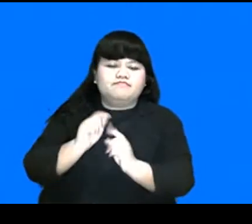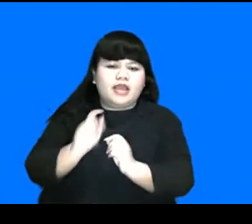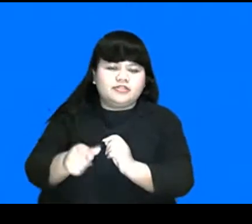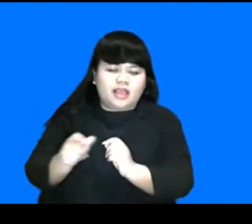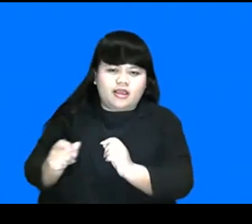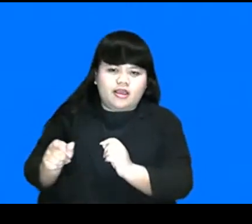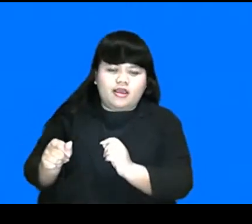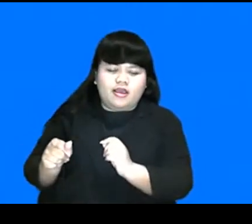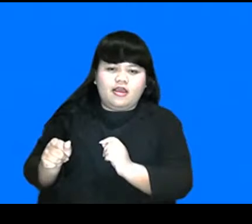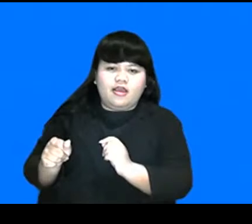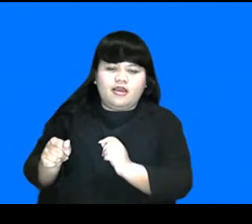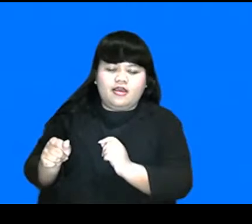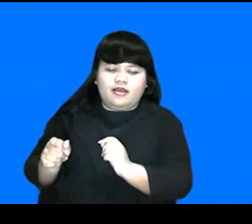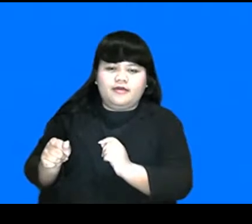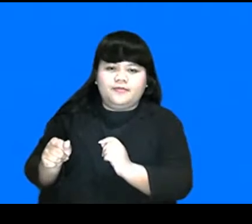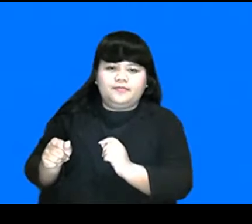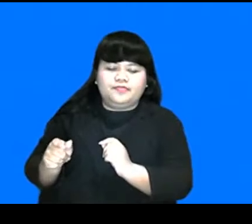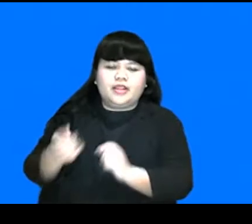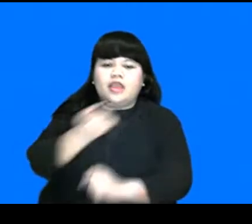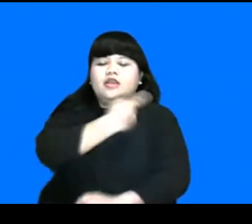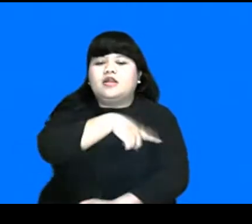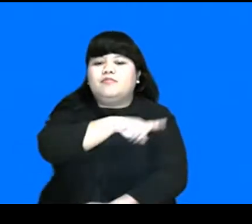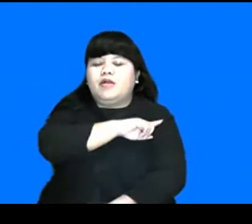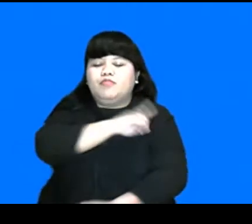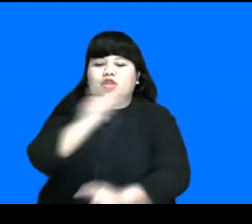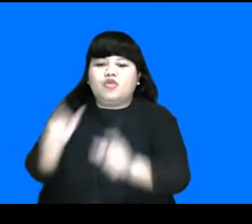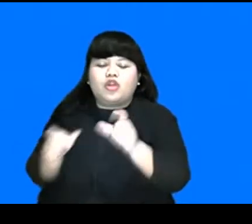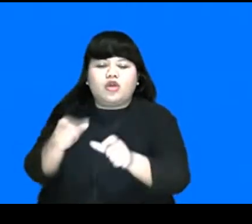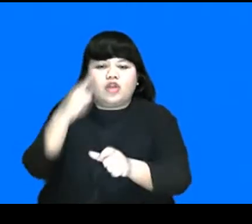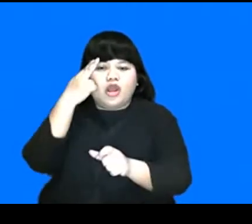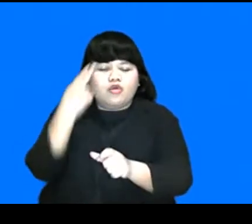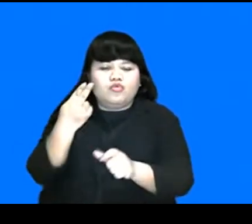the very, very rich people.